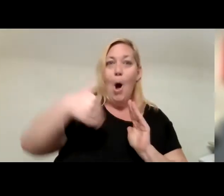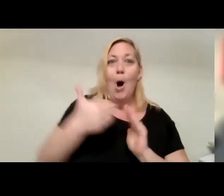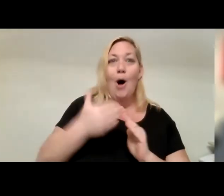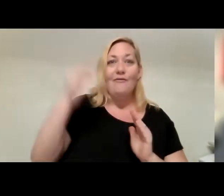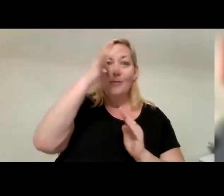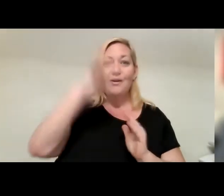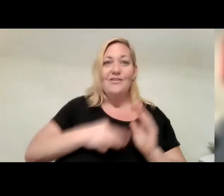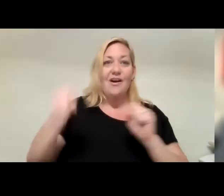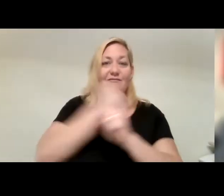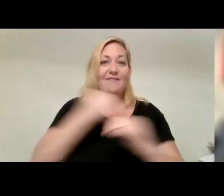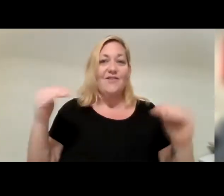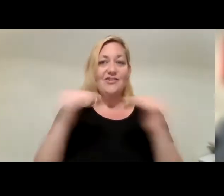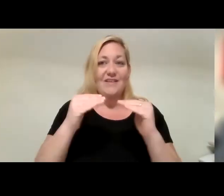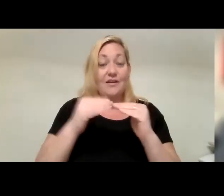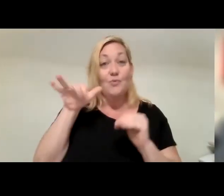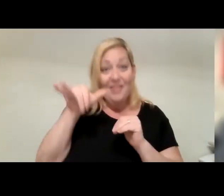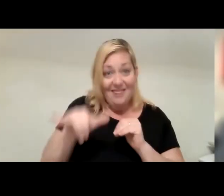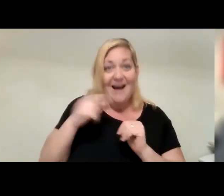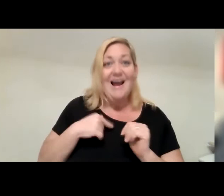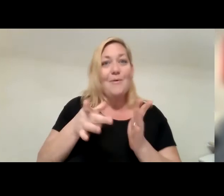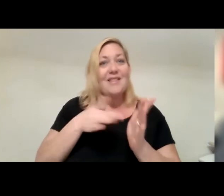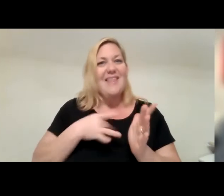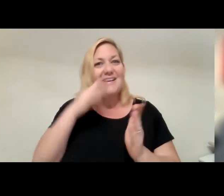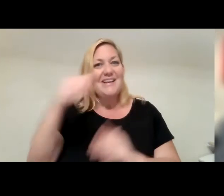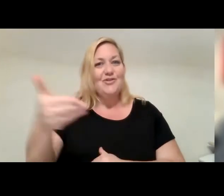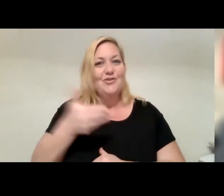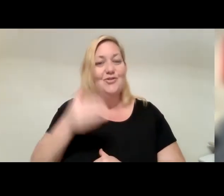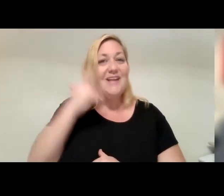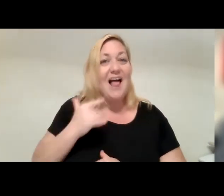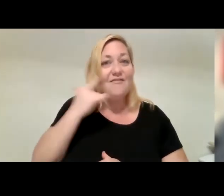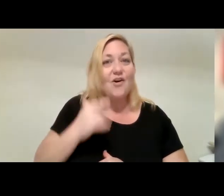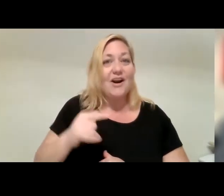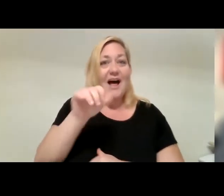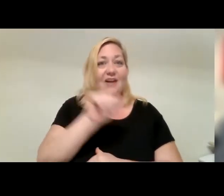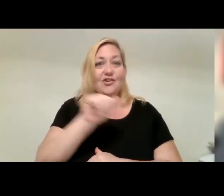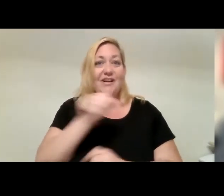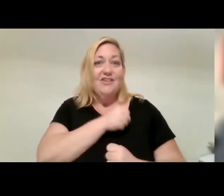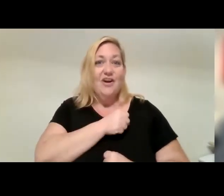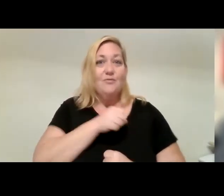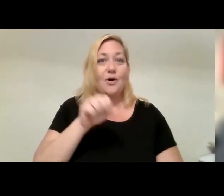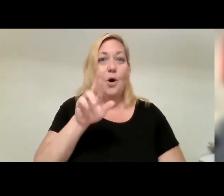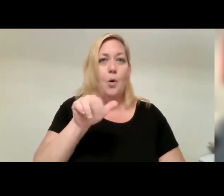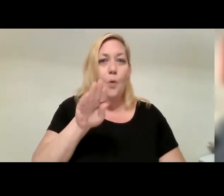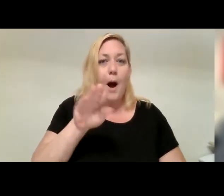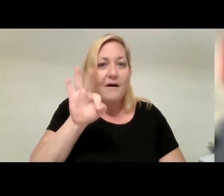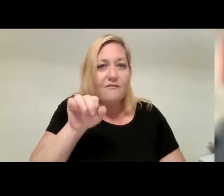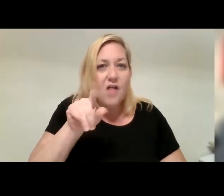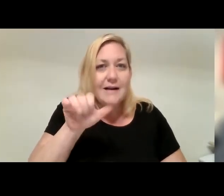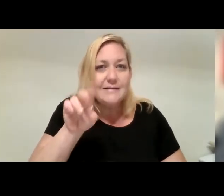for justice. With that, I would like to introduce California's Attorney General, Rob Bonta, to give his